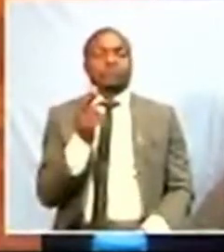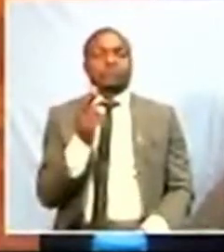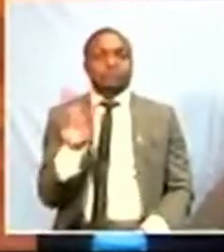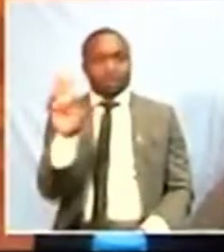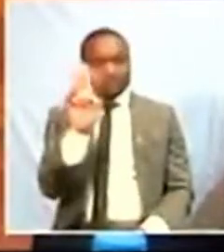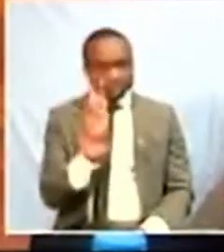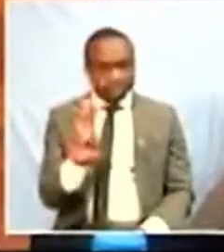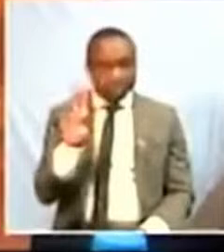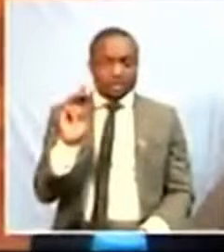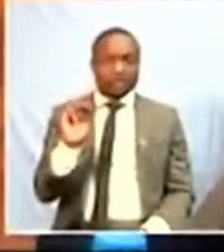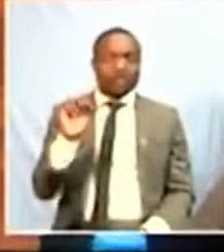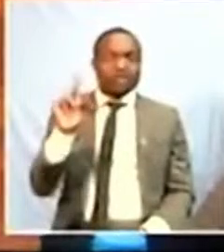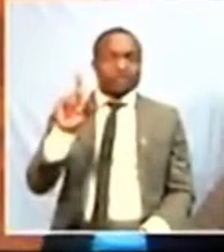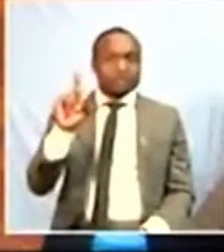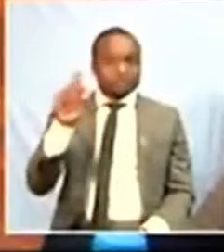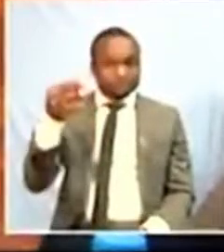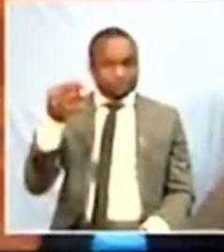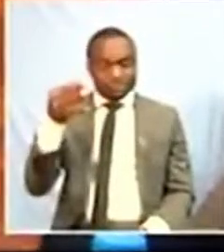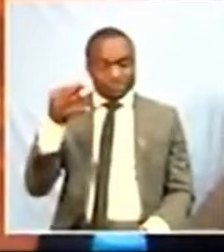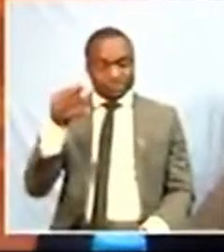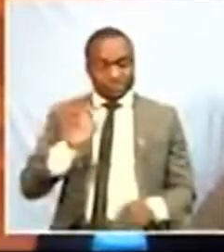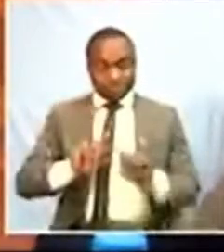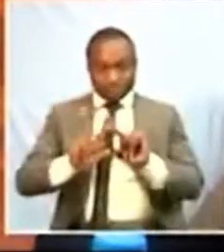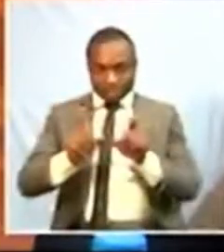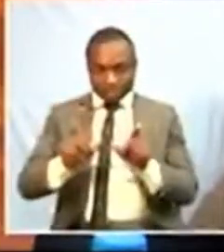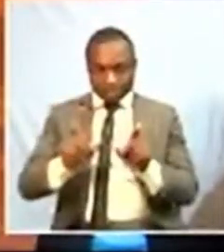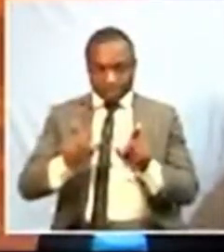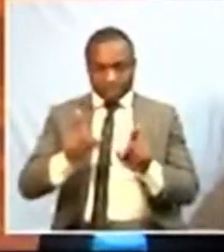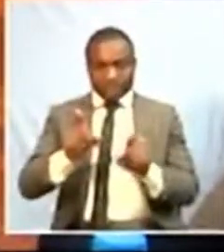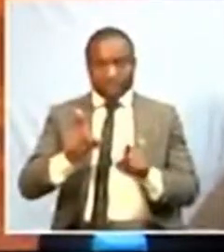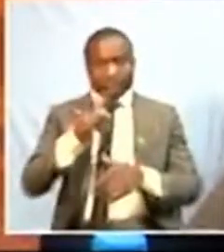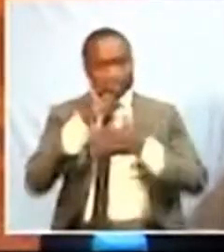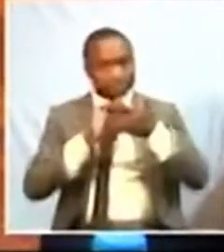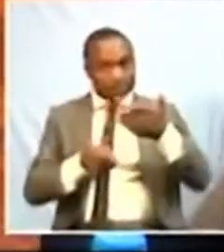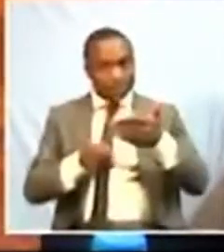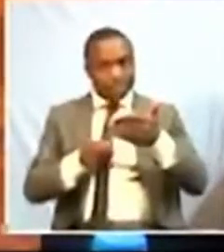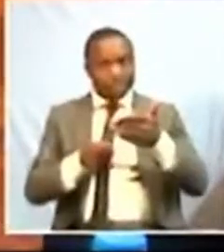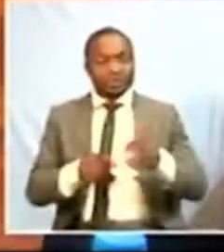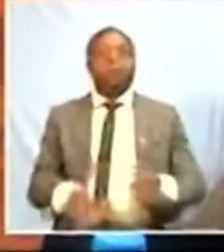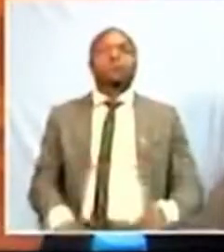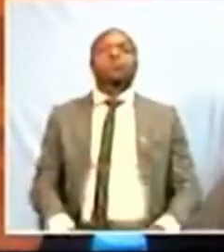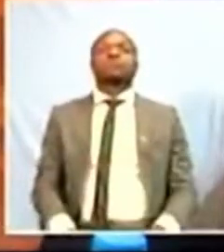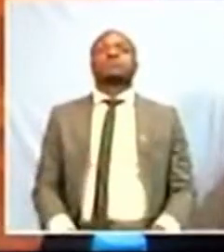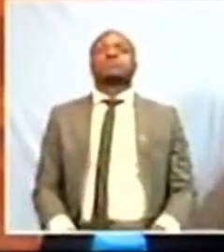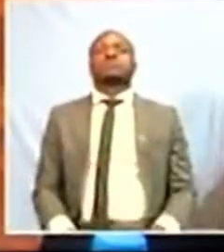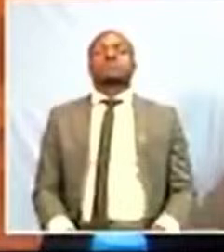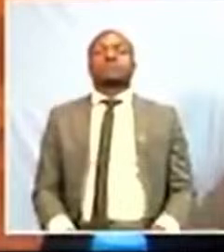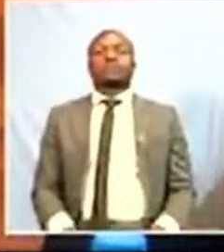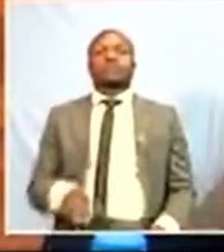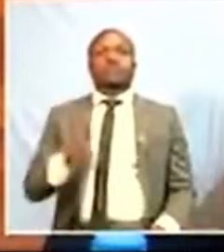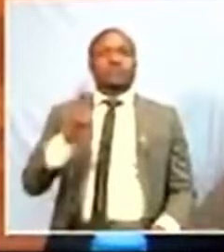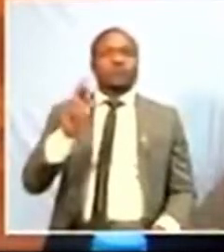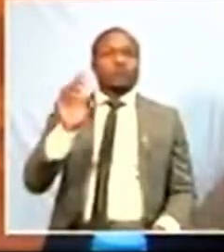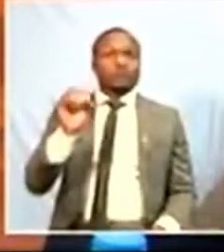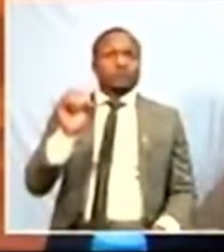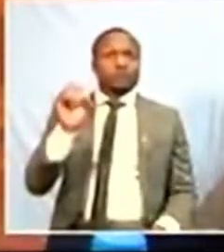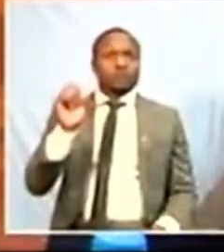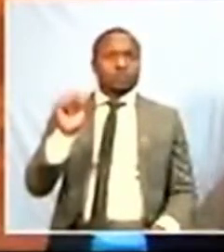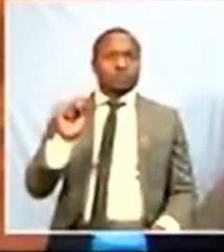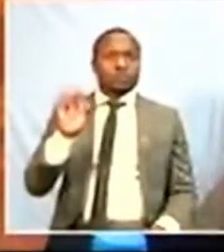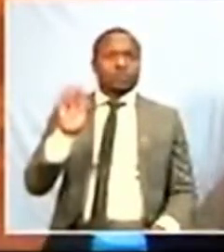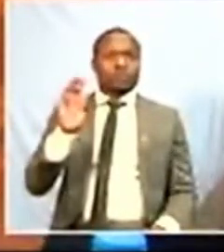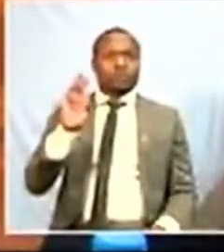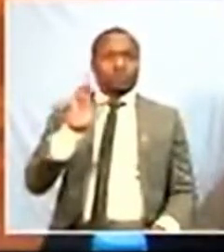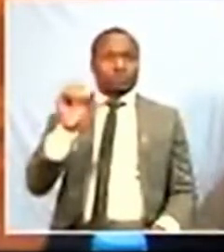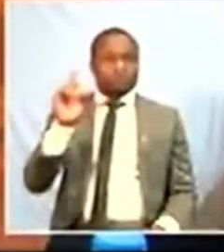of MDF. Because the difference, Chair, is that for rosewood, for instance, these